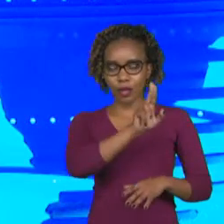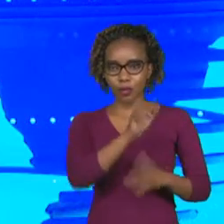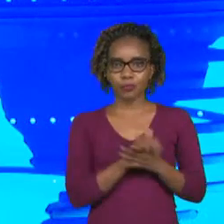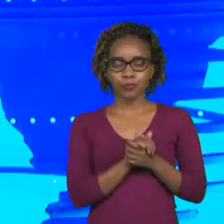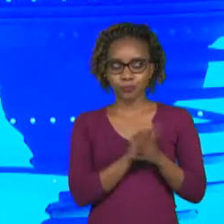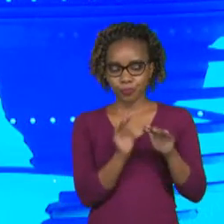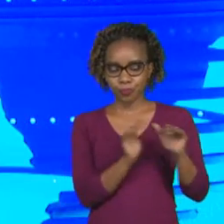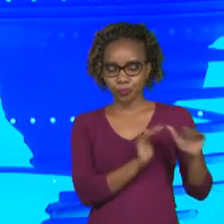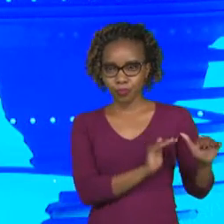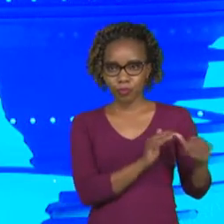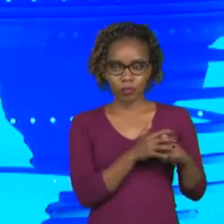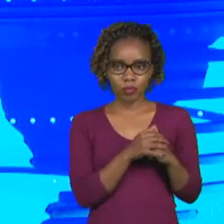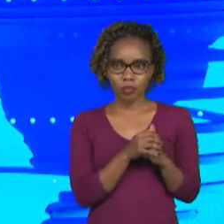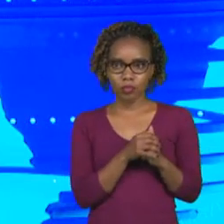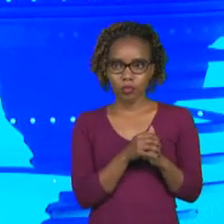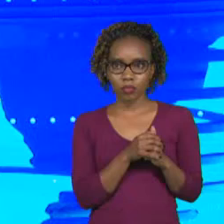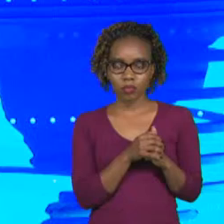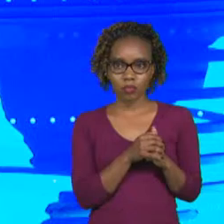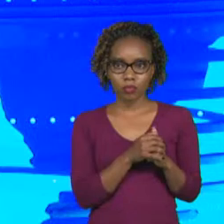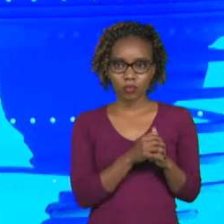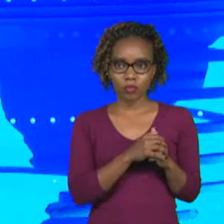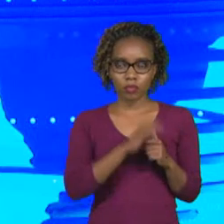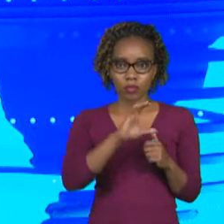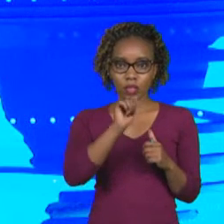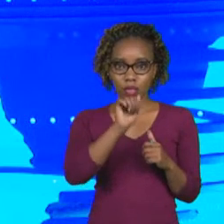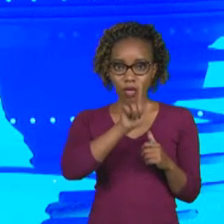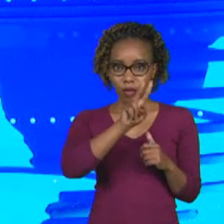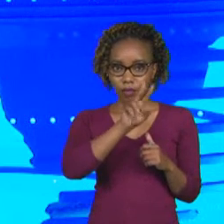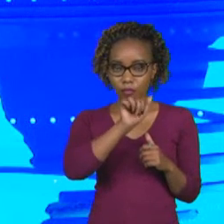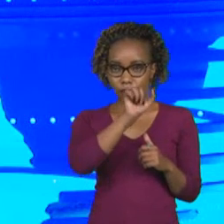say. And now a brace from Calvert Lewin and a